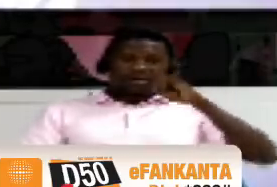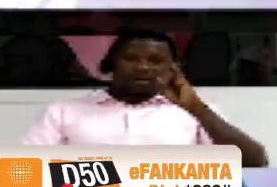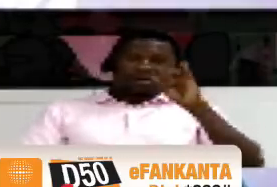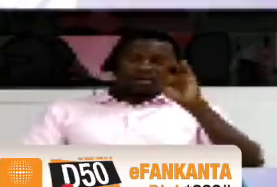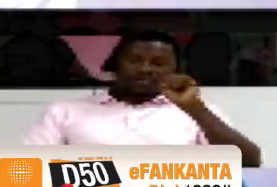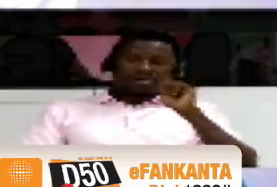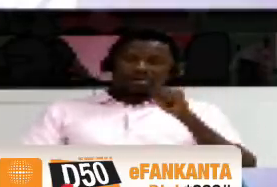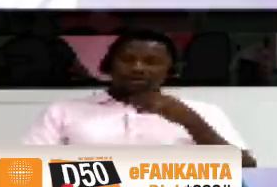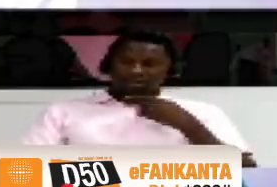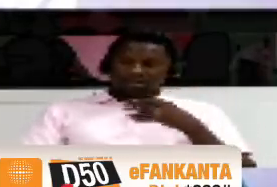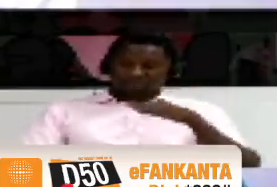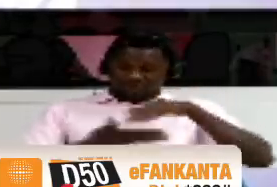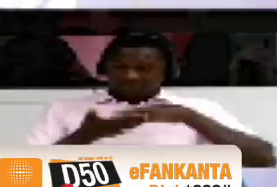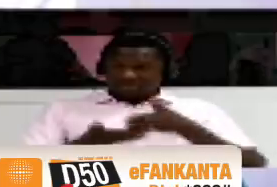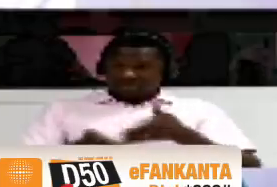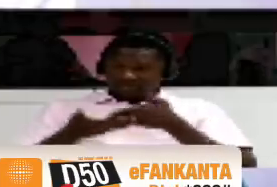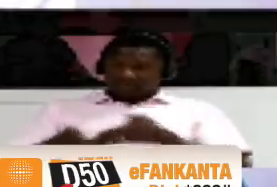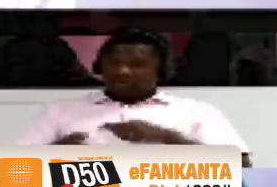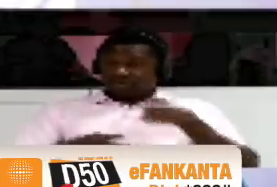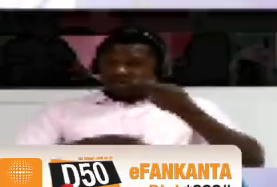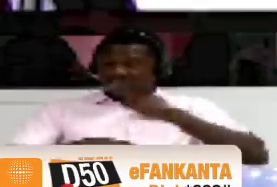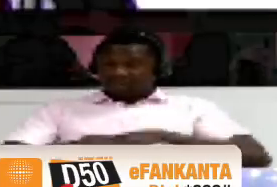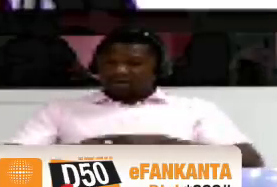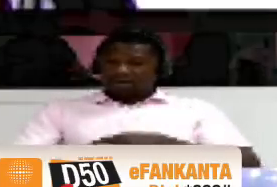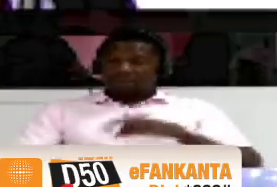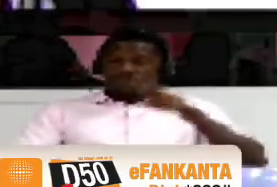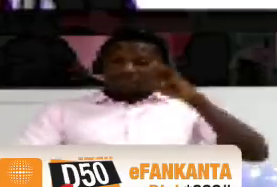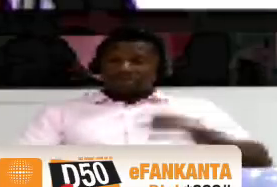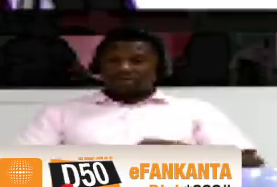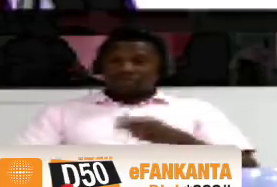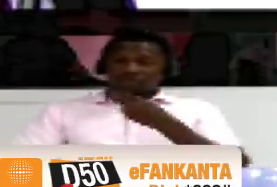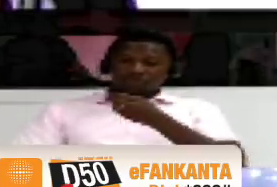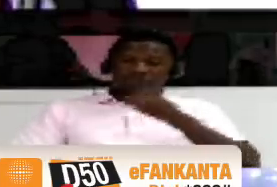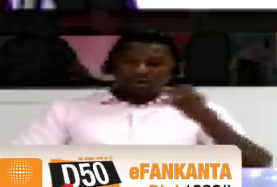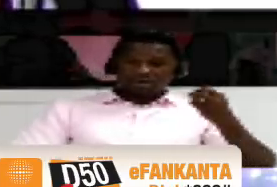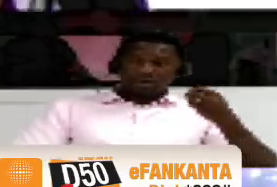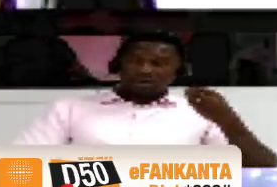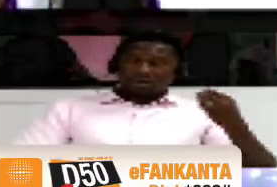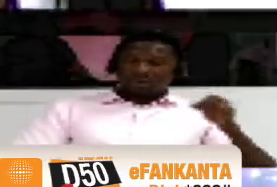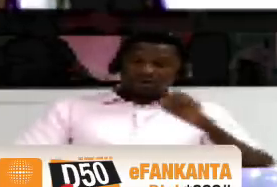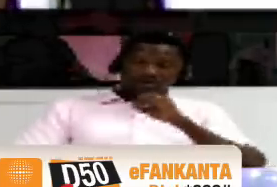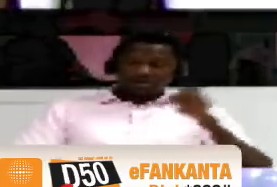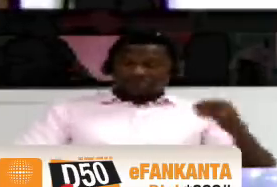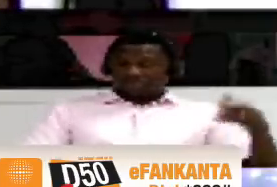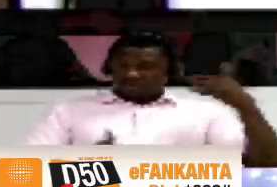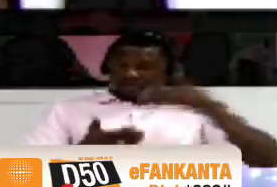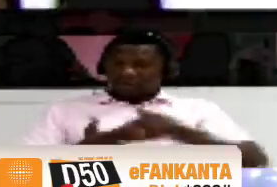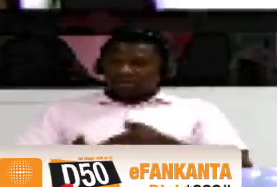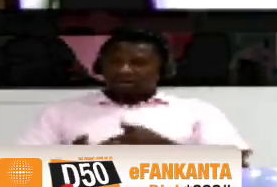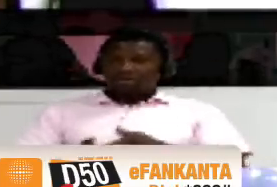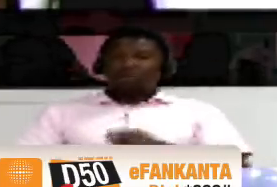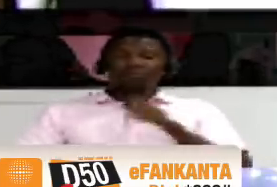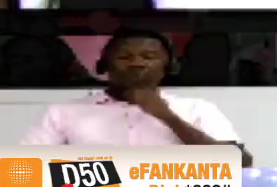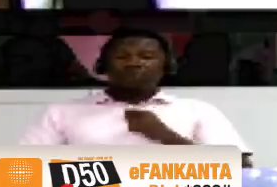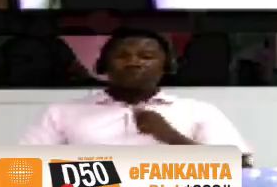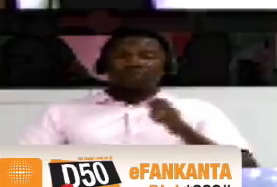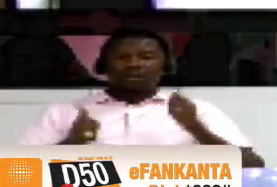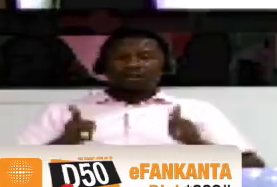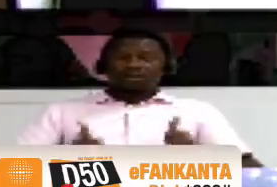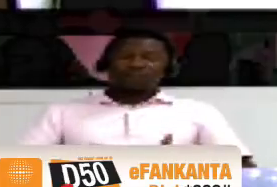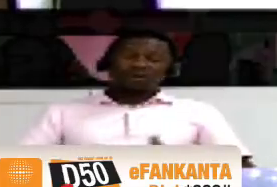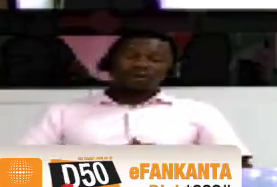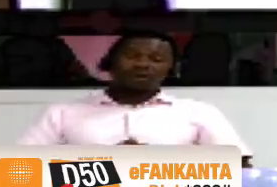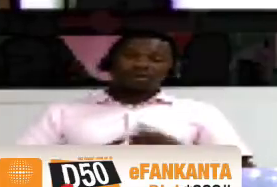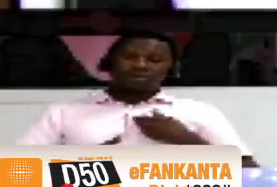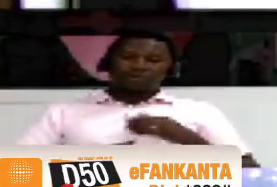that time? Exactly. March 2000 up until today? Exactly. Mr. Chairman, I seek the admission